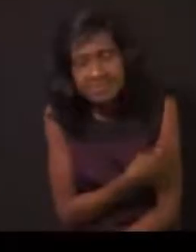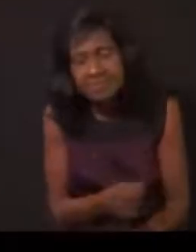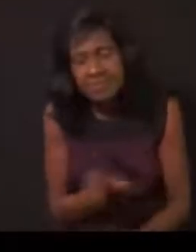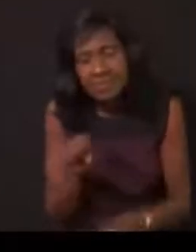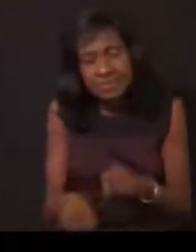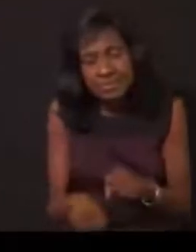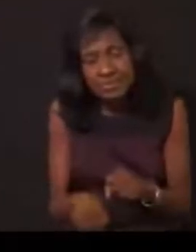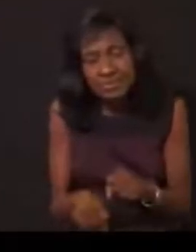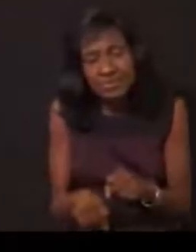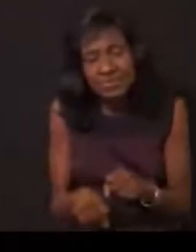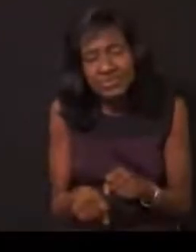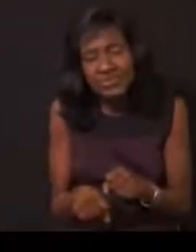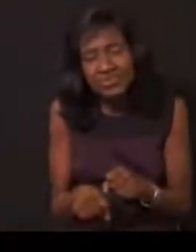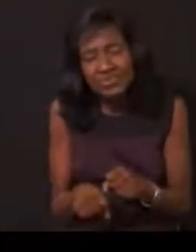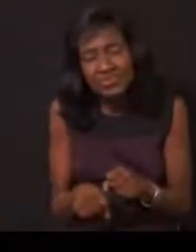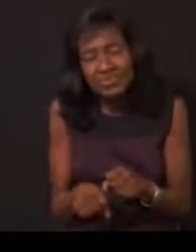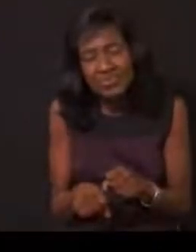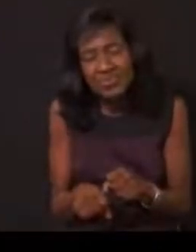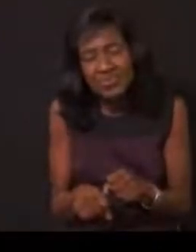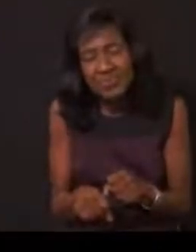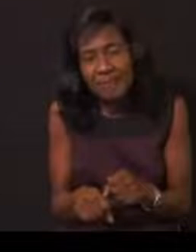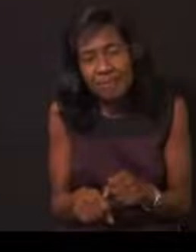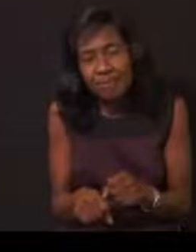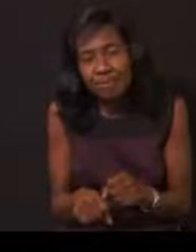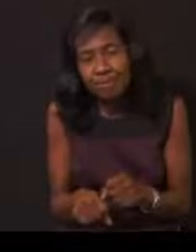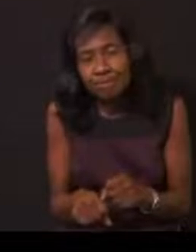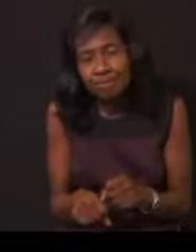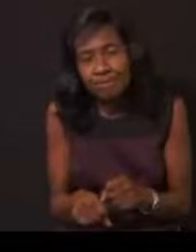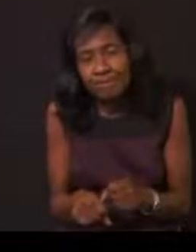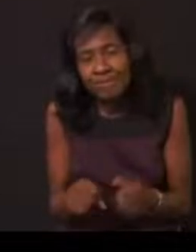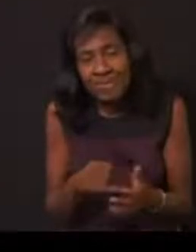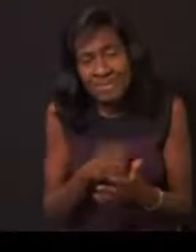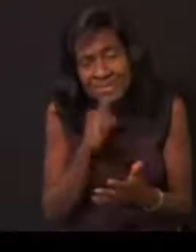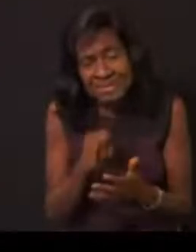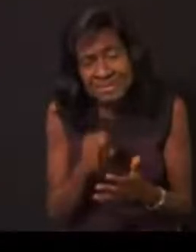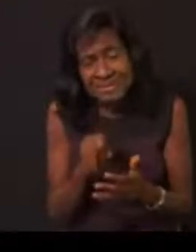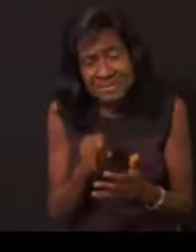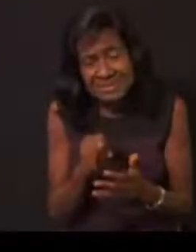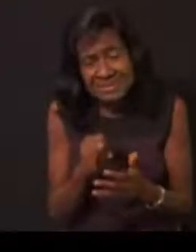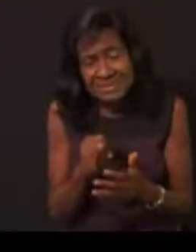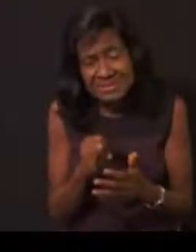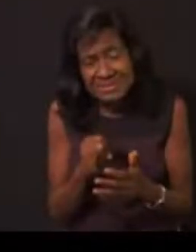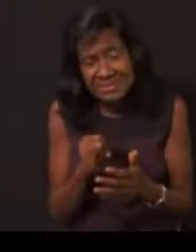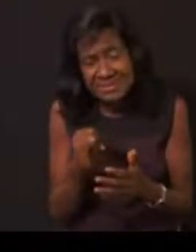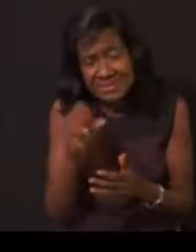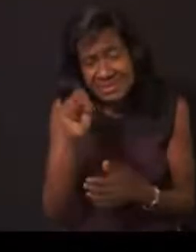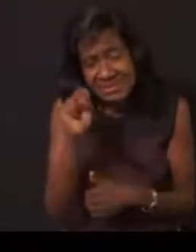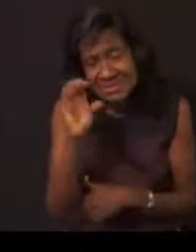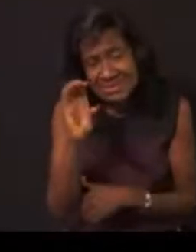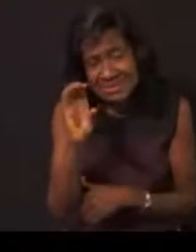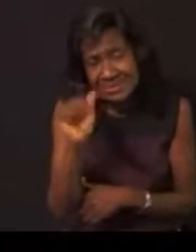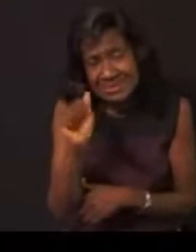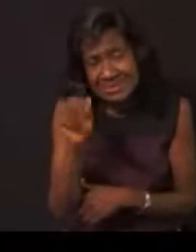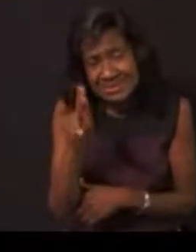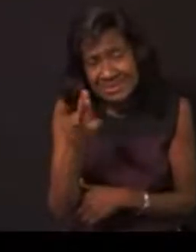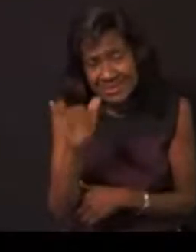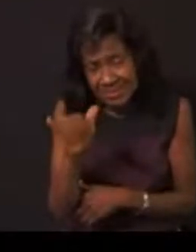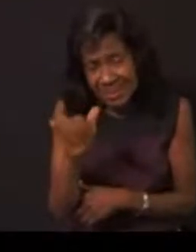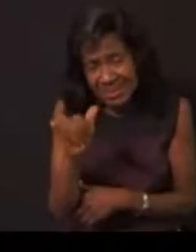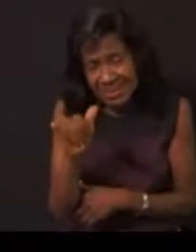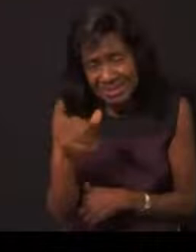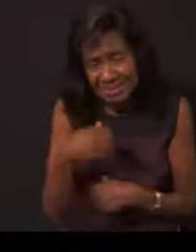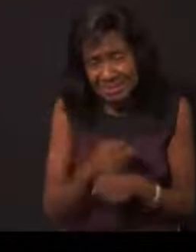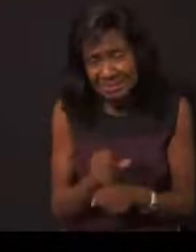So it's nothing unexpected. It is scary for us as parents, as people